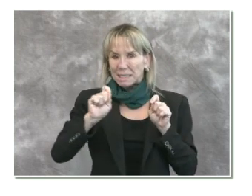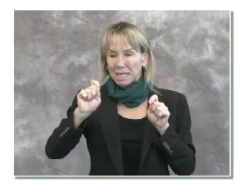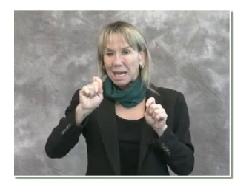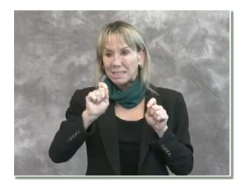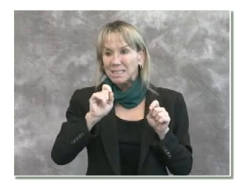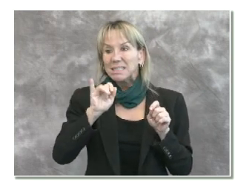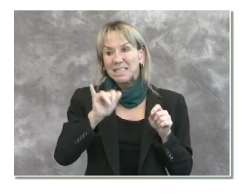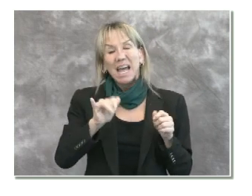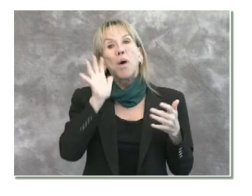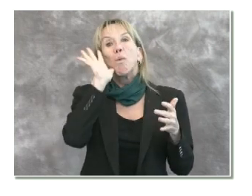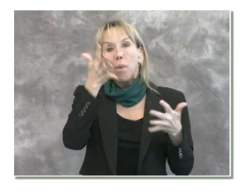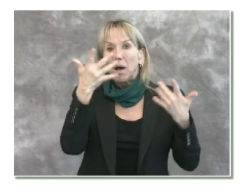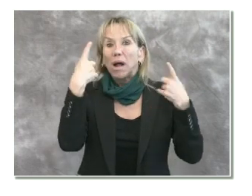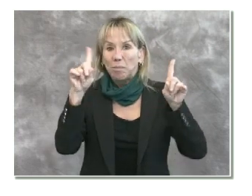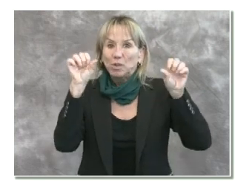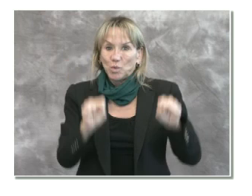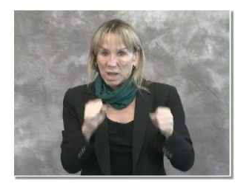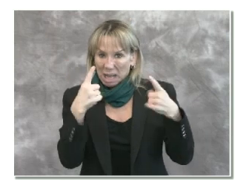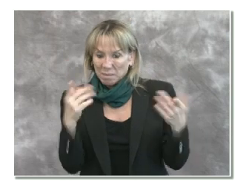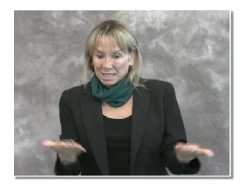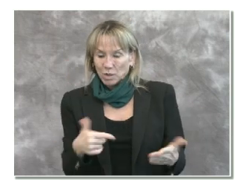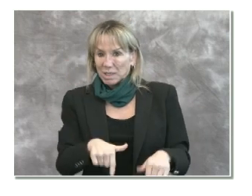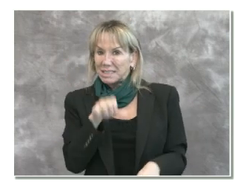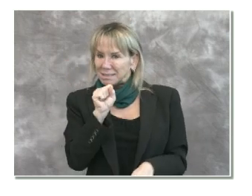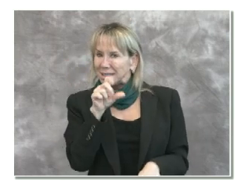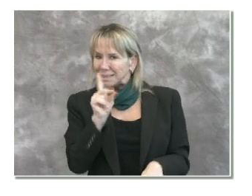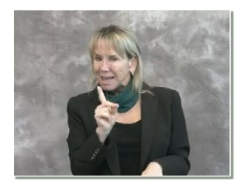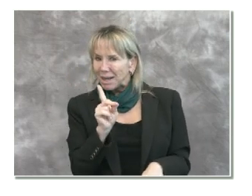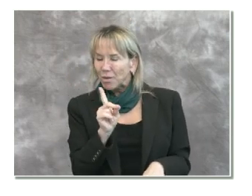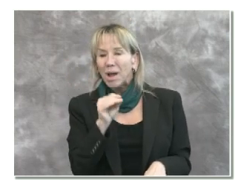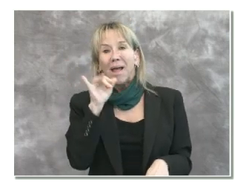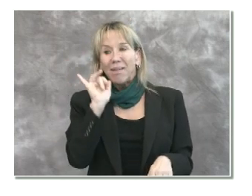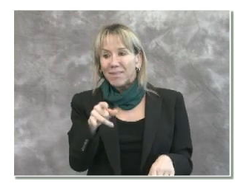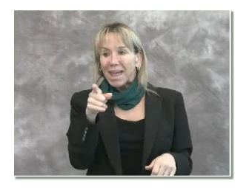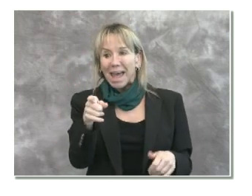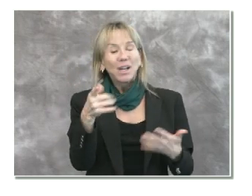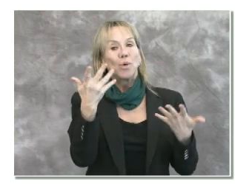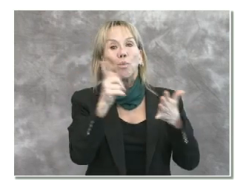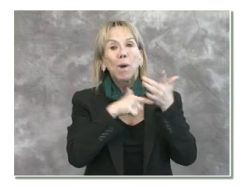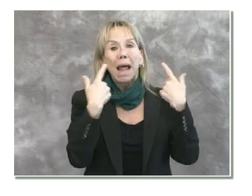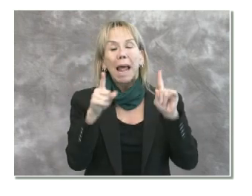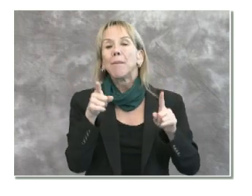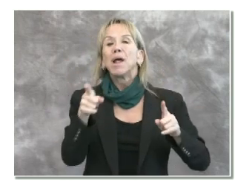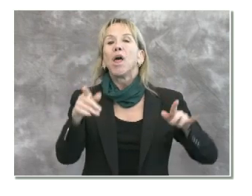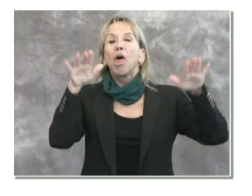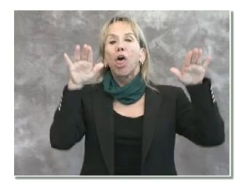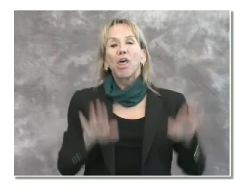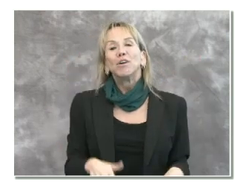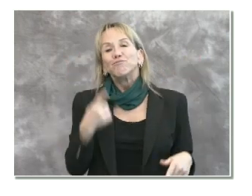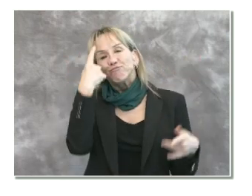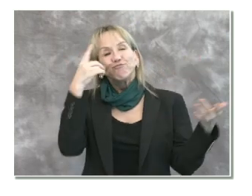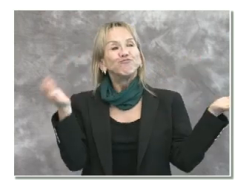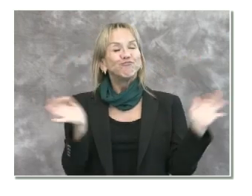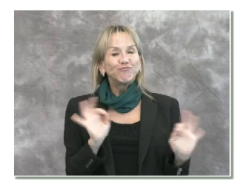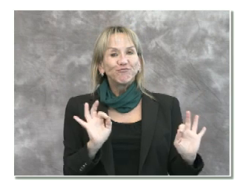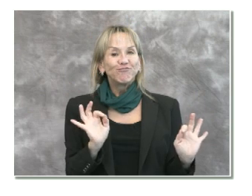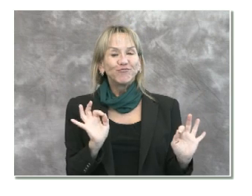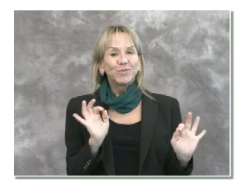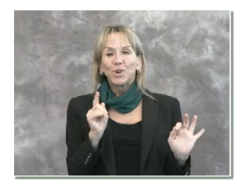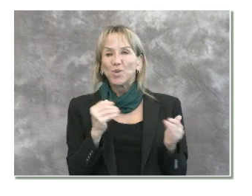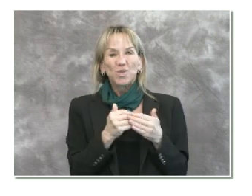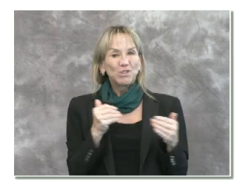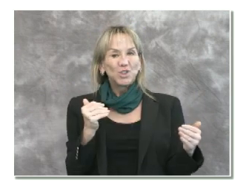here in San Diego County. And that represents an entity that got ahead of the curve. It represents an entity that took